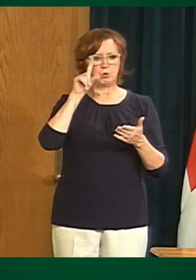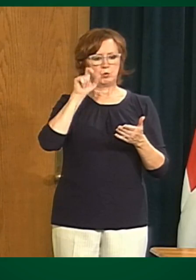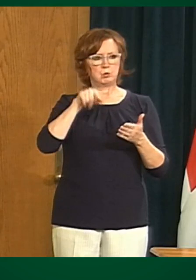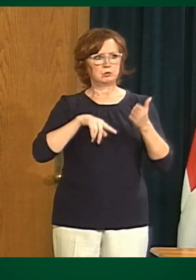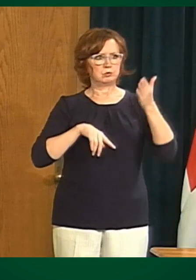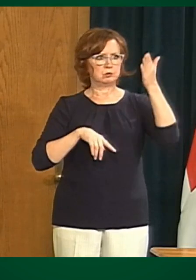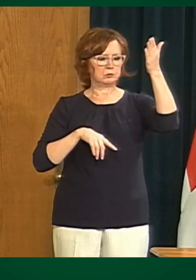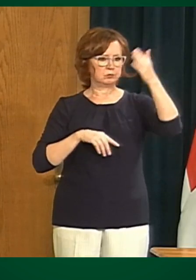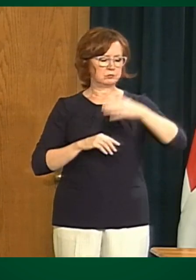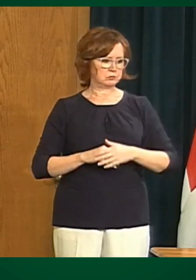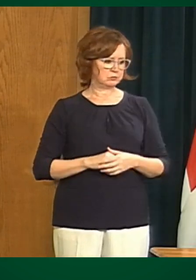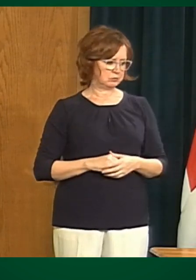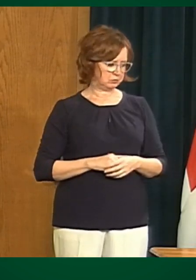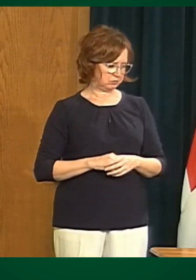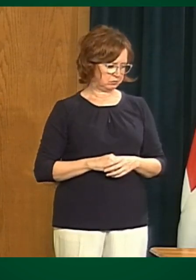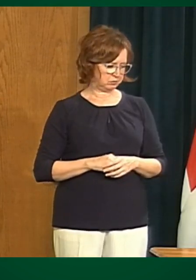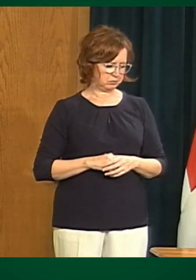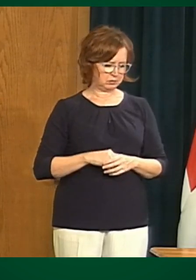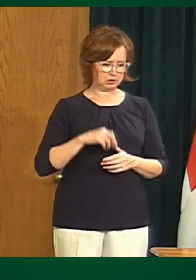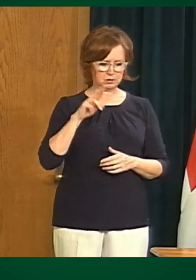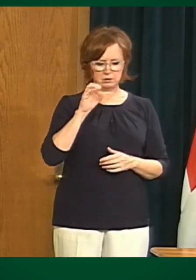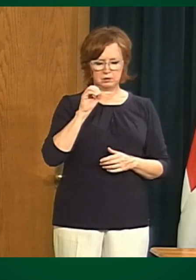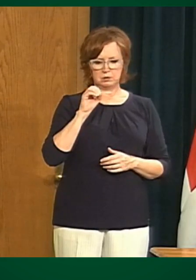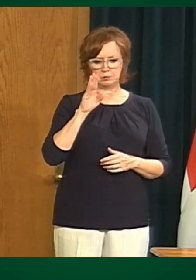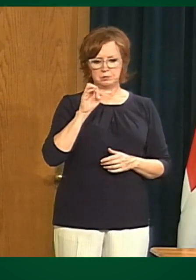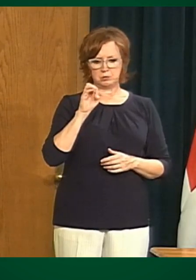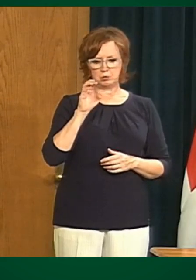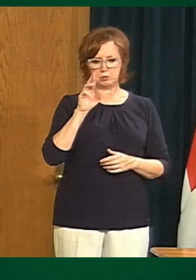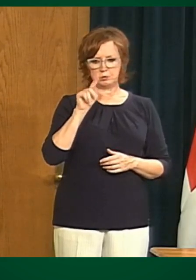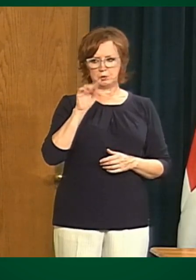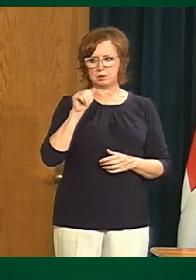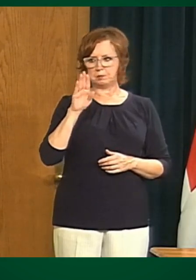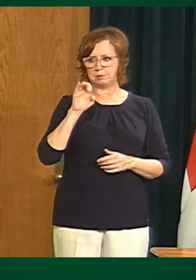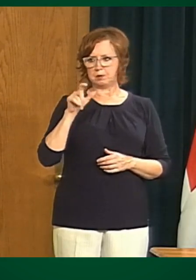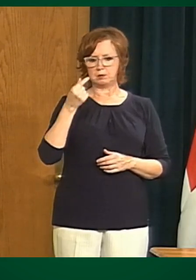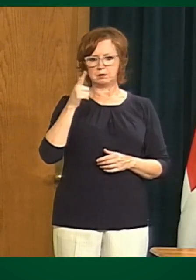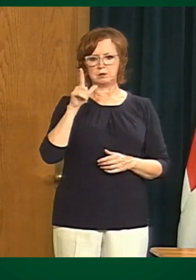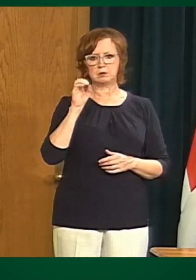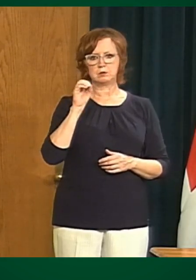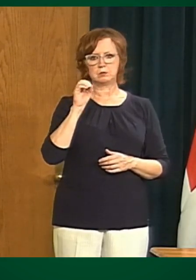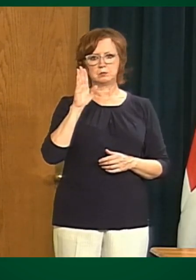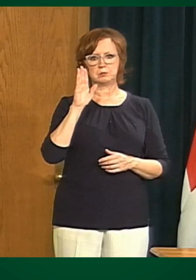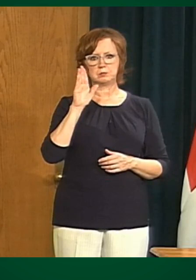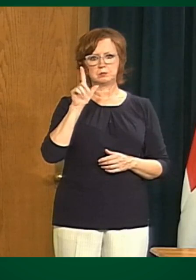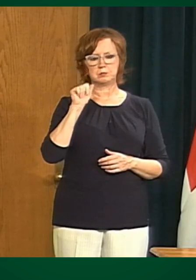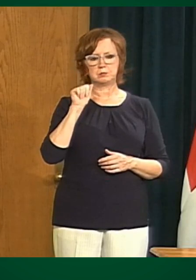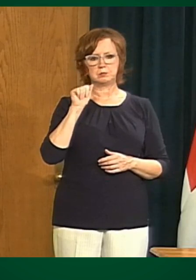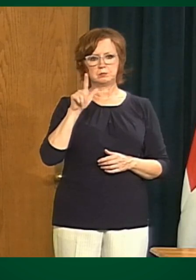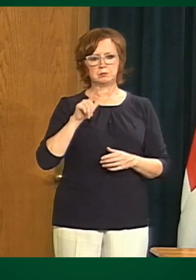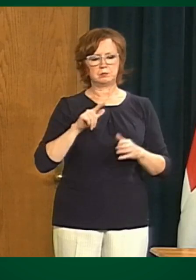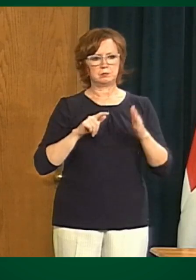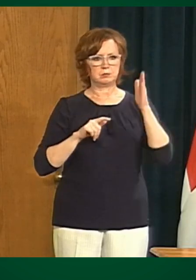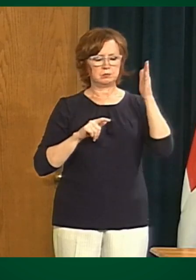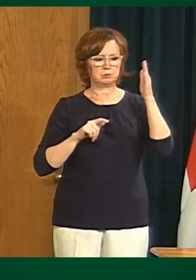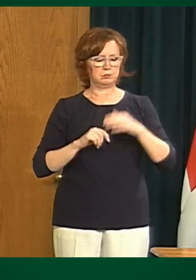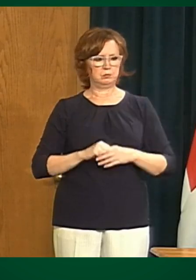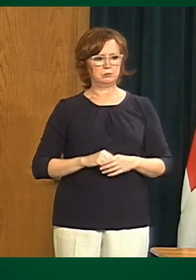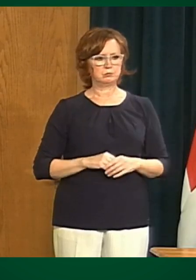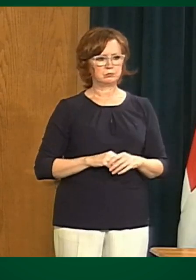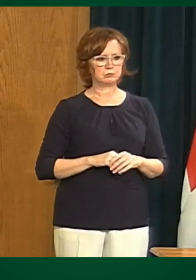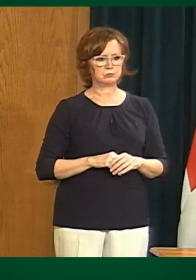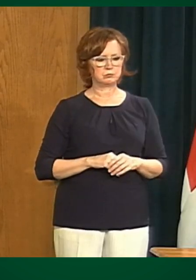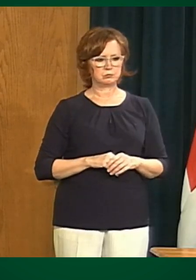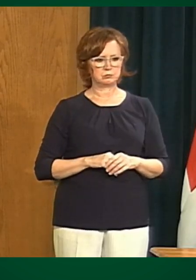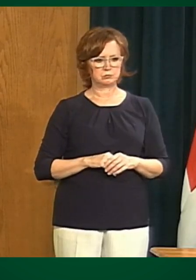operator. We have Roberta Bell with Global. Hi, I was just wondering if you could clarify whether or not the